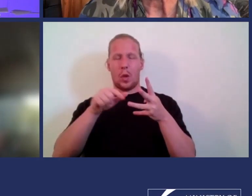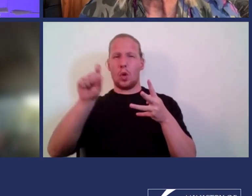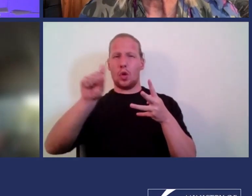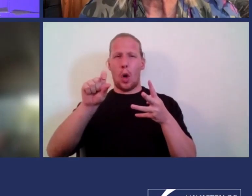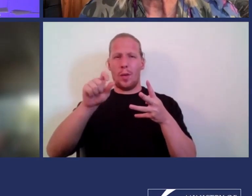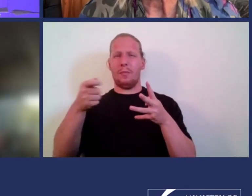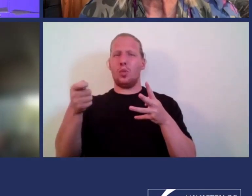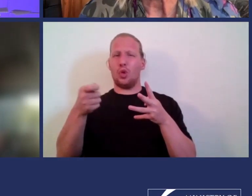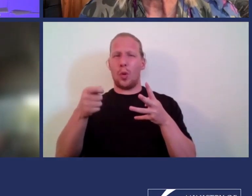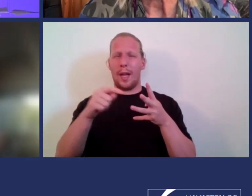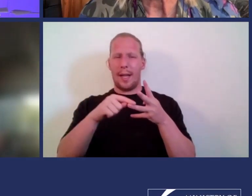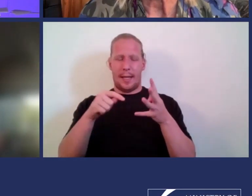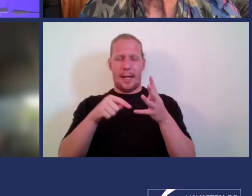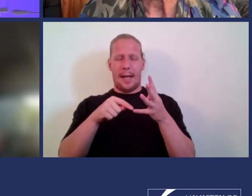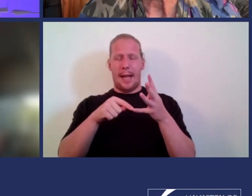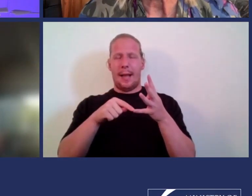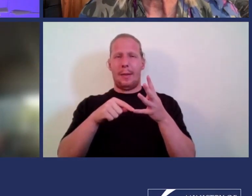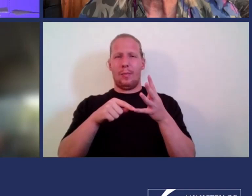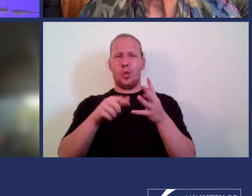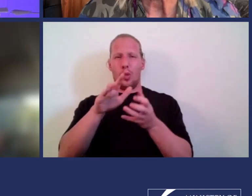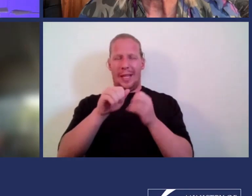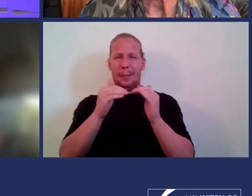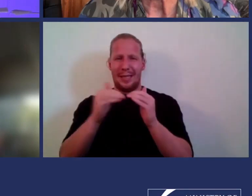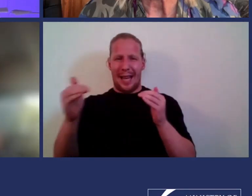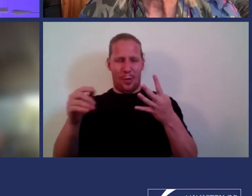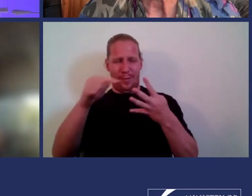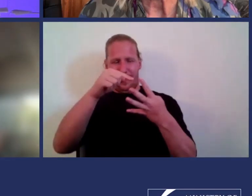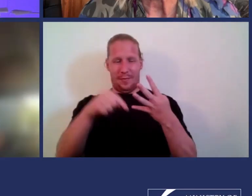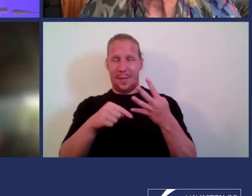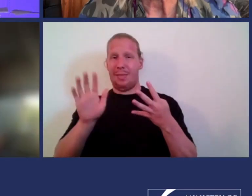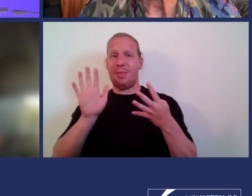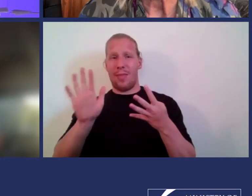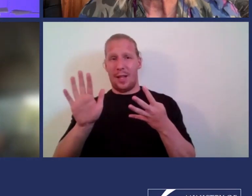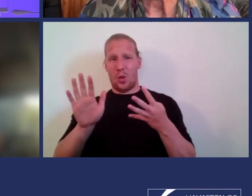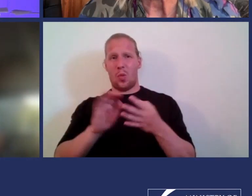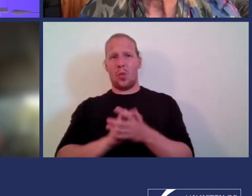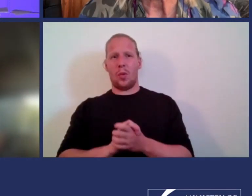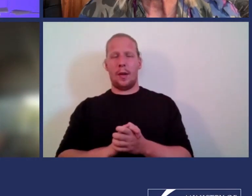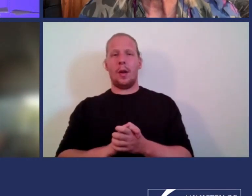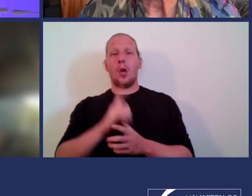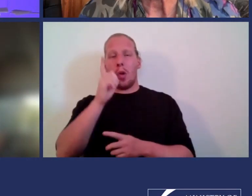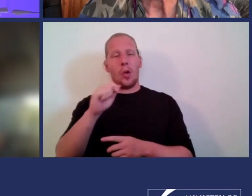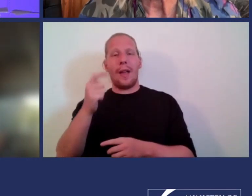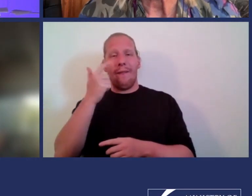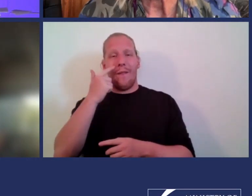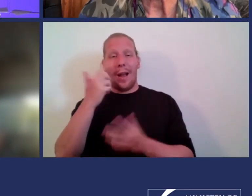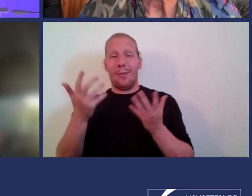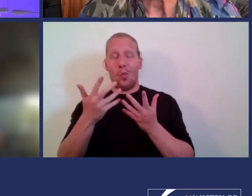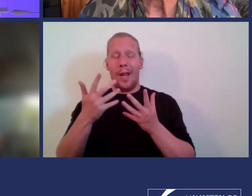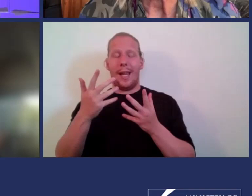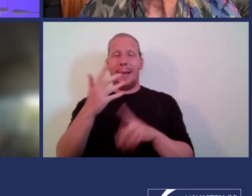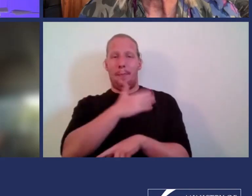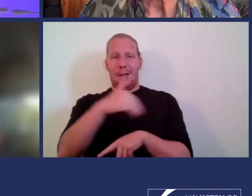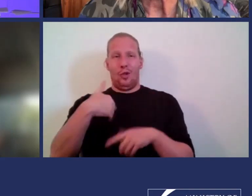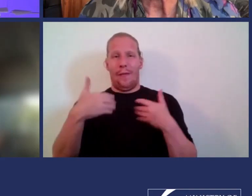and a preservative to keep it stable in the fridge, and that's it. And you can find those ingredients on the Ministry of Health website. The